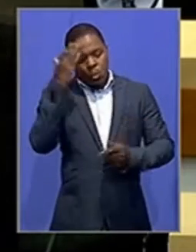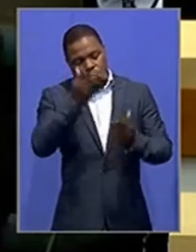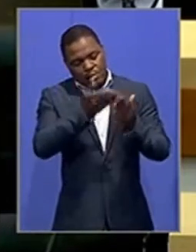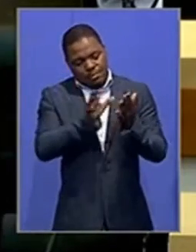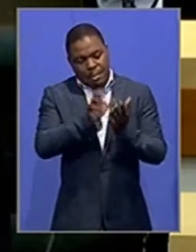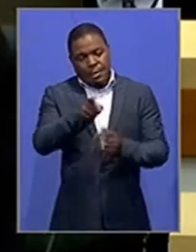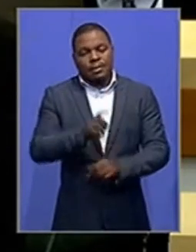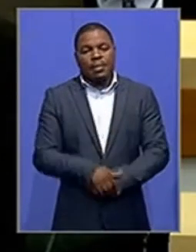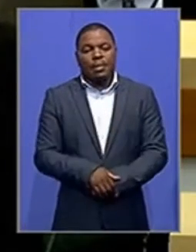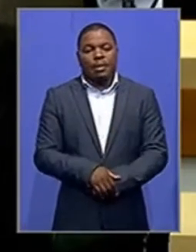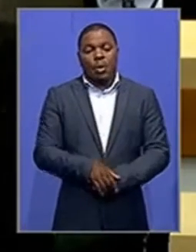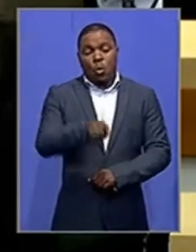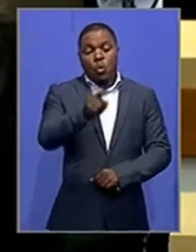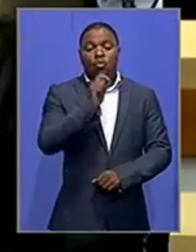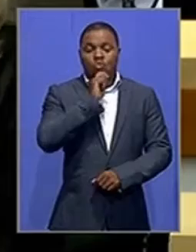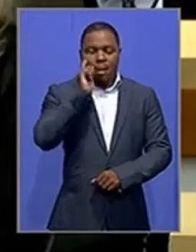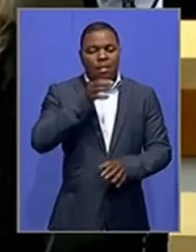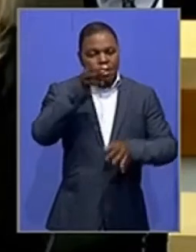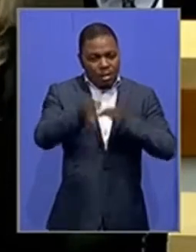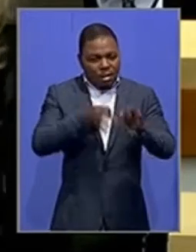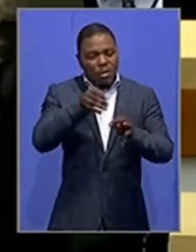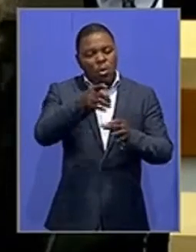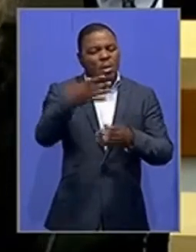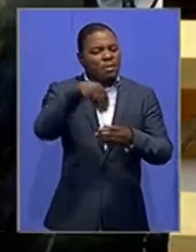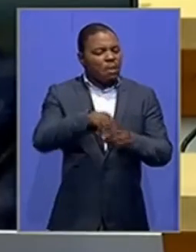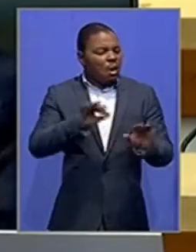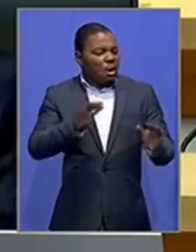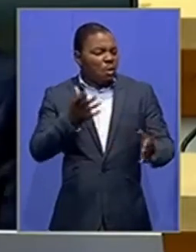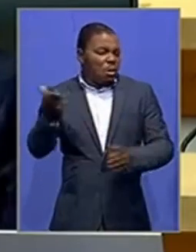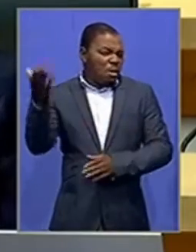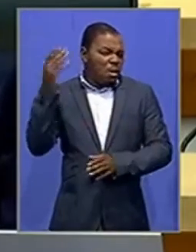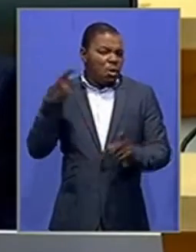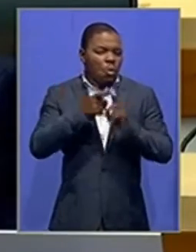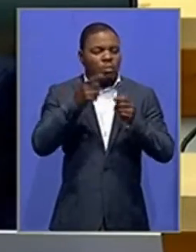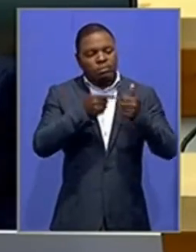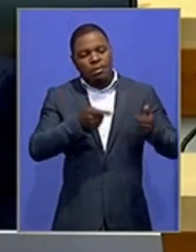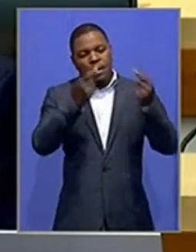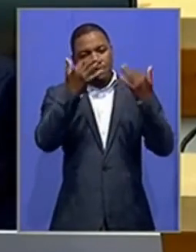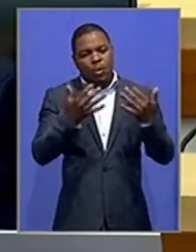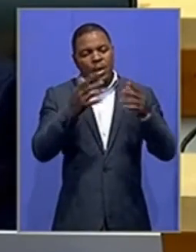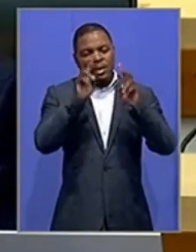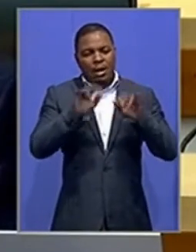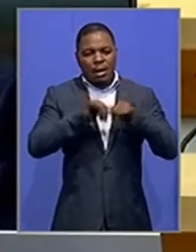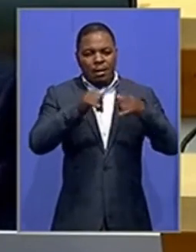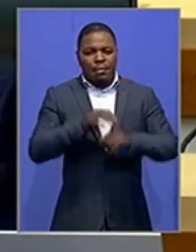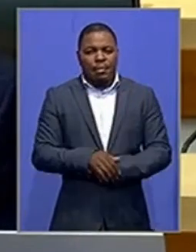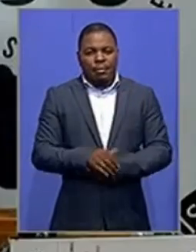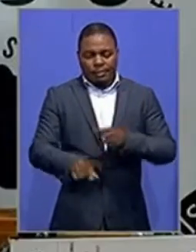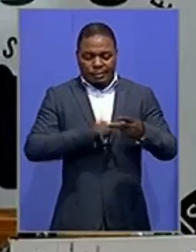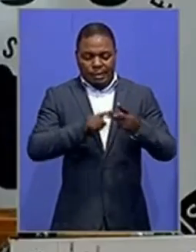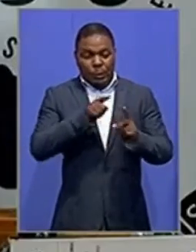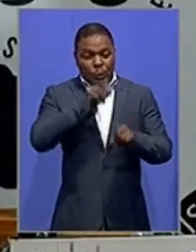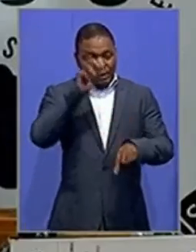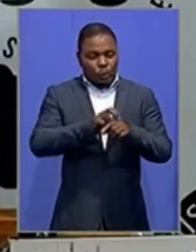go neelana ka bopaki tebang le seabe sa gagwe jaaka motlhankedi mogolo wa matlole wa Eskom, le gore a tlhalose gore